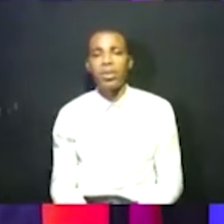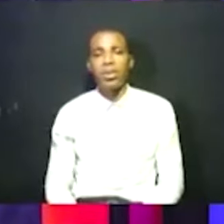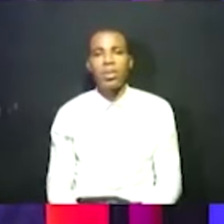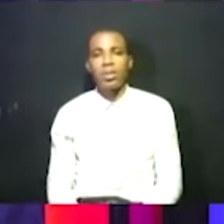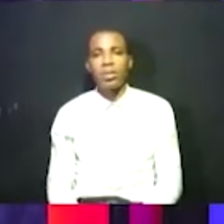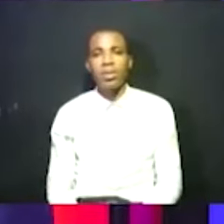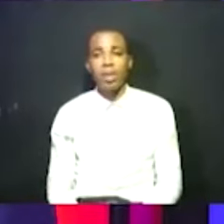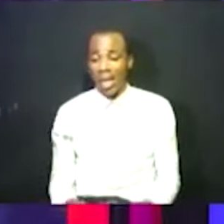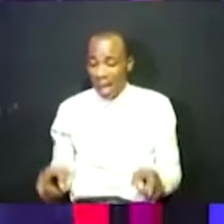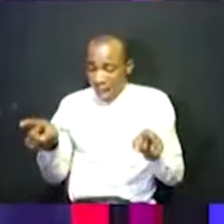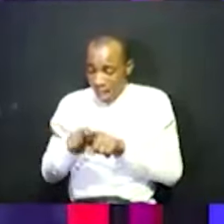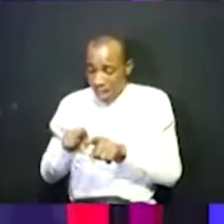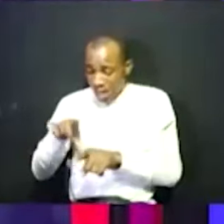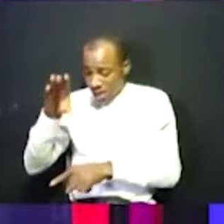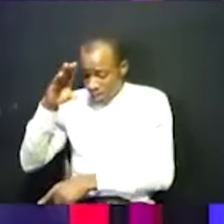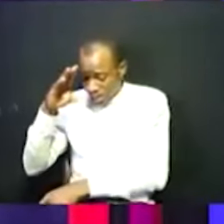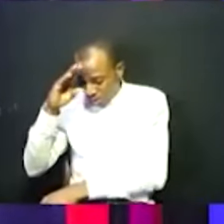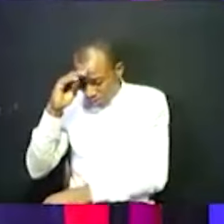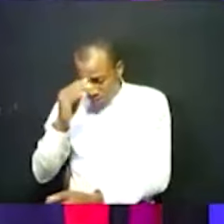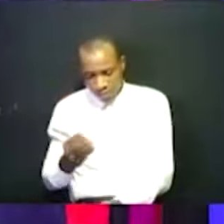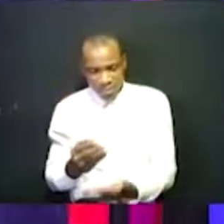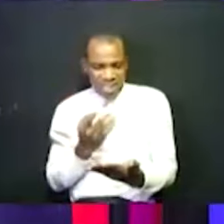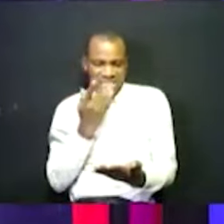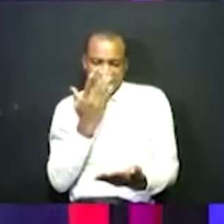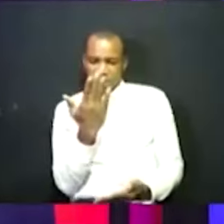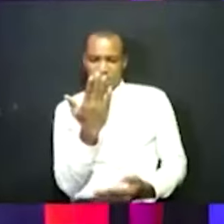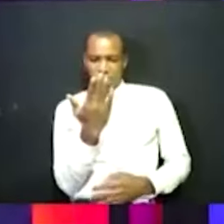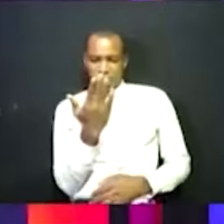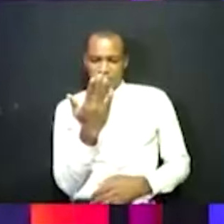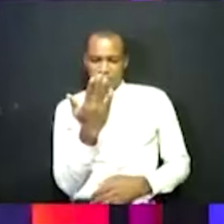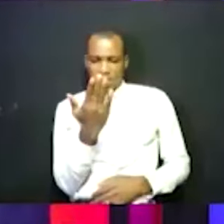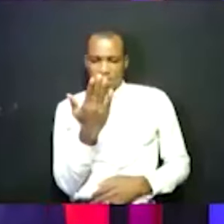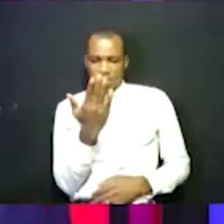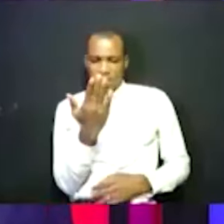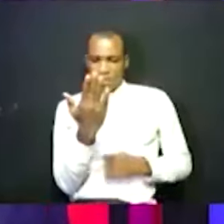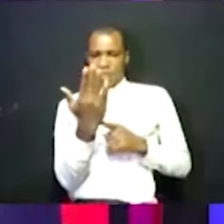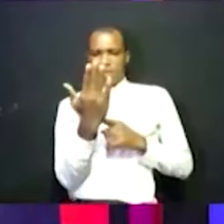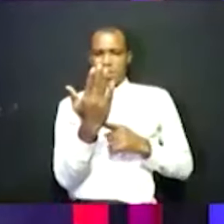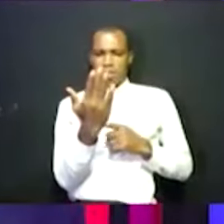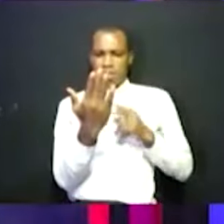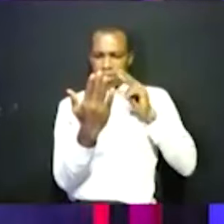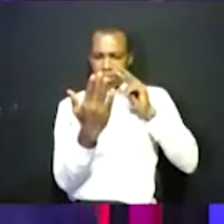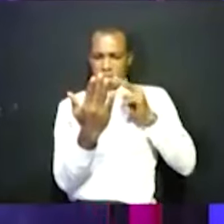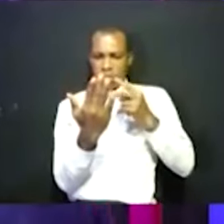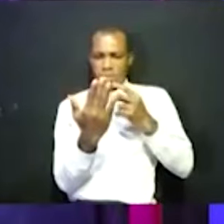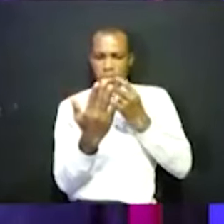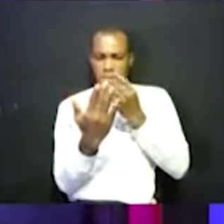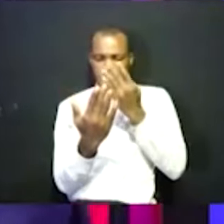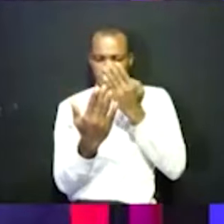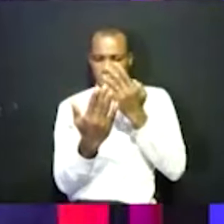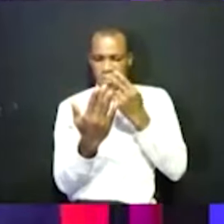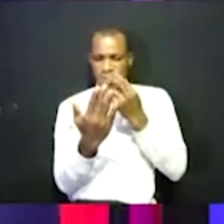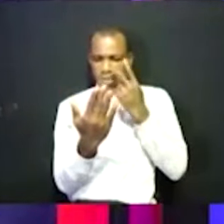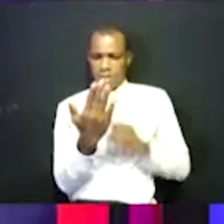As Thomas saw himself in the mirror, he could not bear the image he saw of himself.